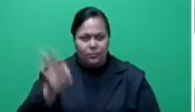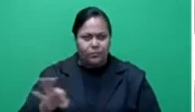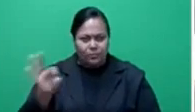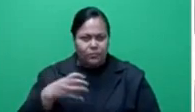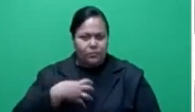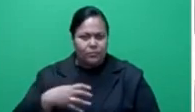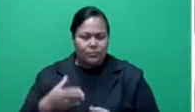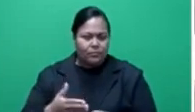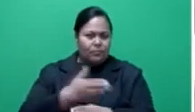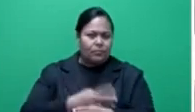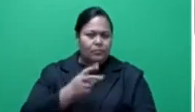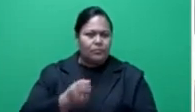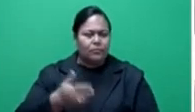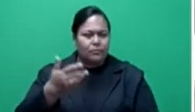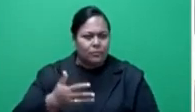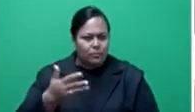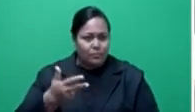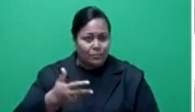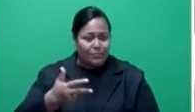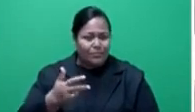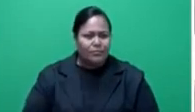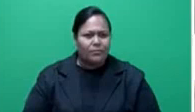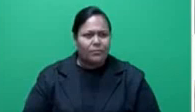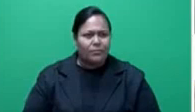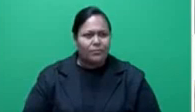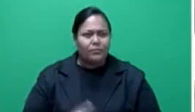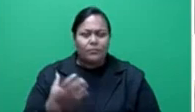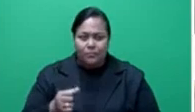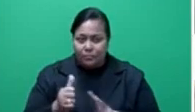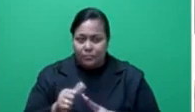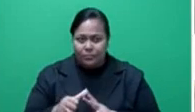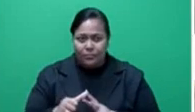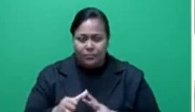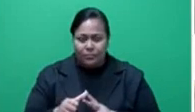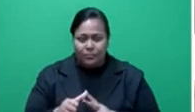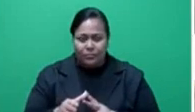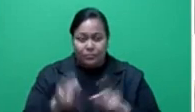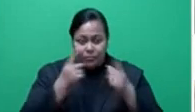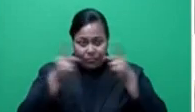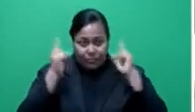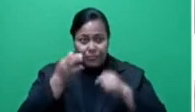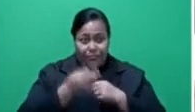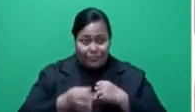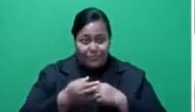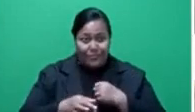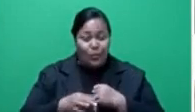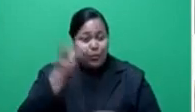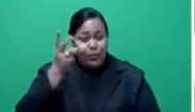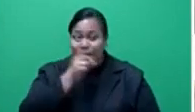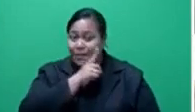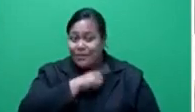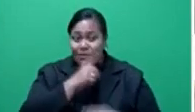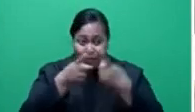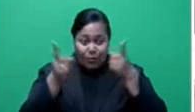2018. It is also noted the female graduates accounted for around 56% of the overall graduates in 2019. And of course, we've seen the trend